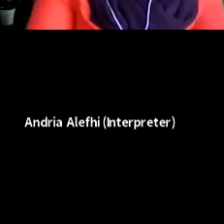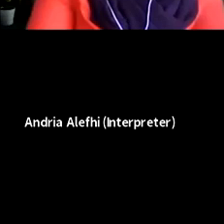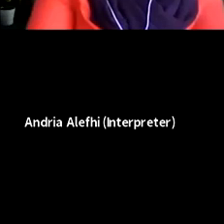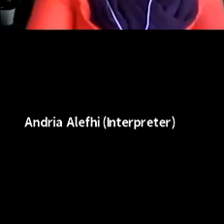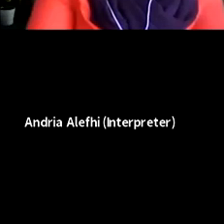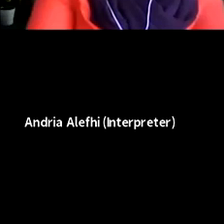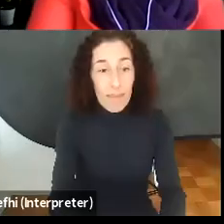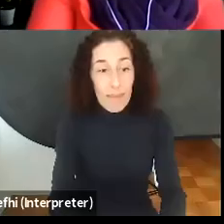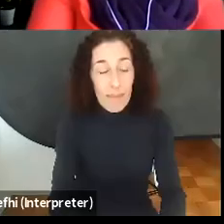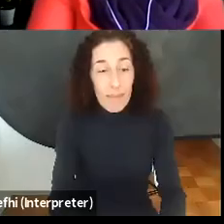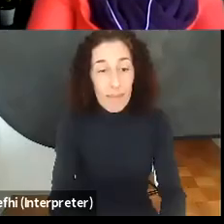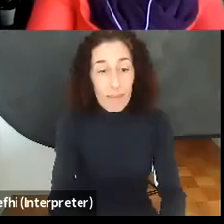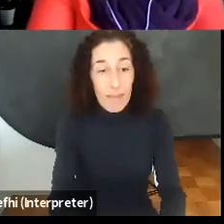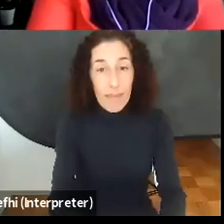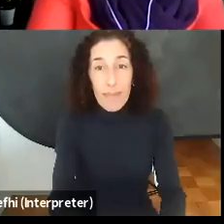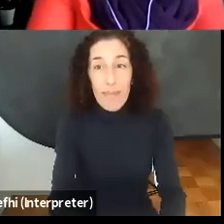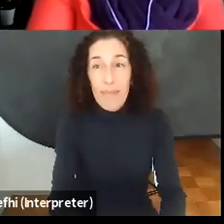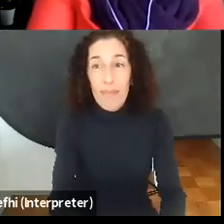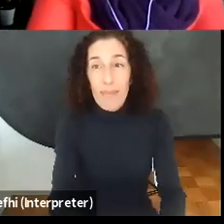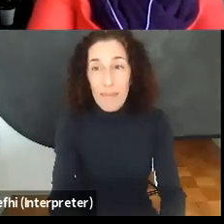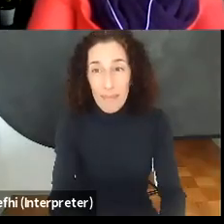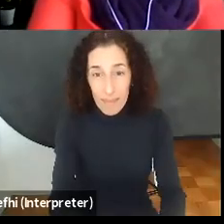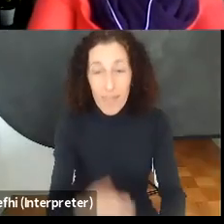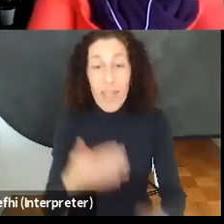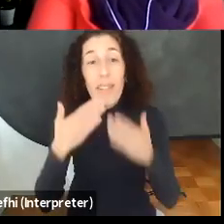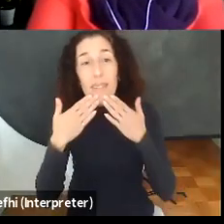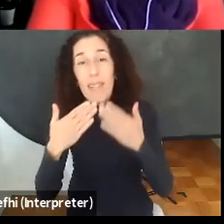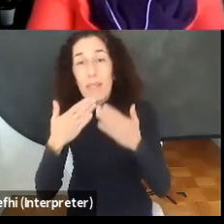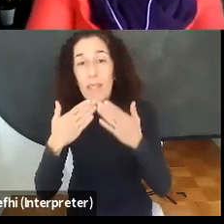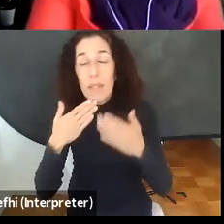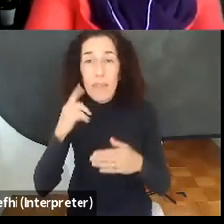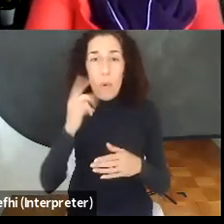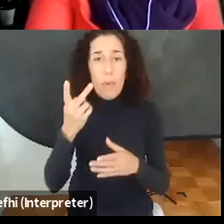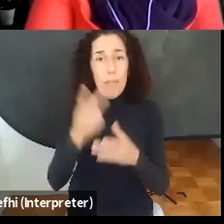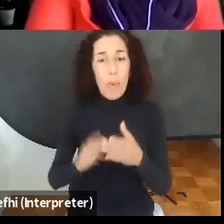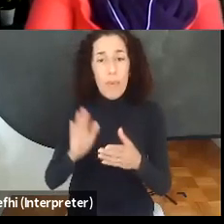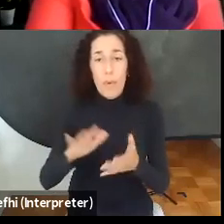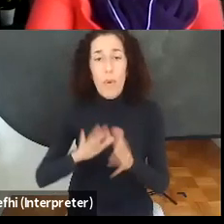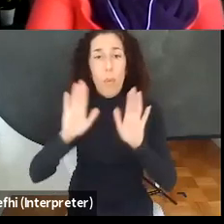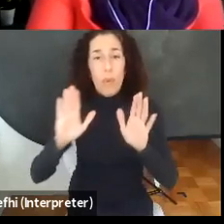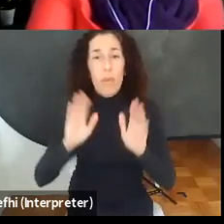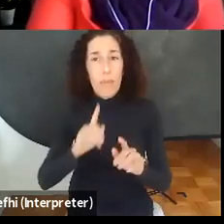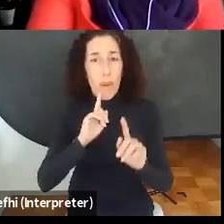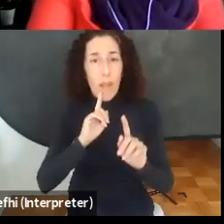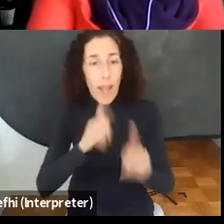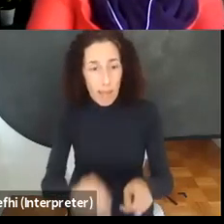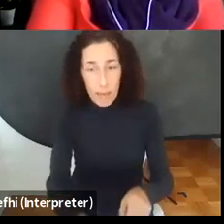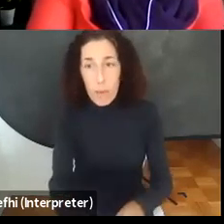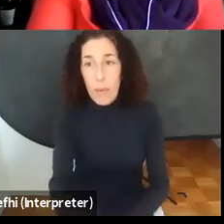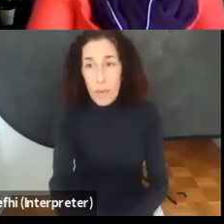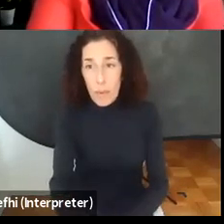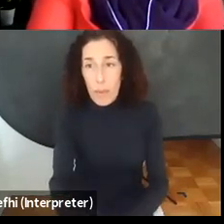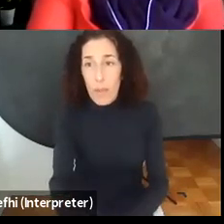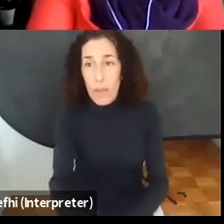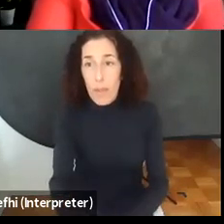of you. Very rich answer to my question, and many things would be wonderful to follow up on, but I wanna move us on to the next